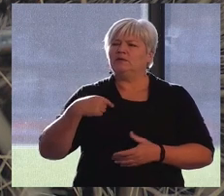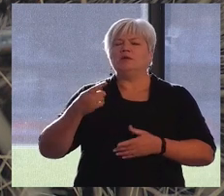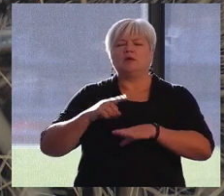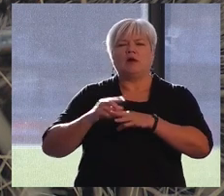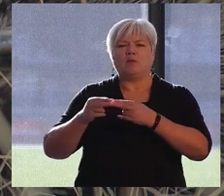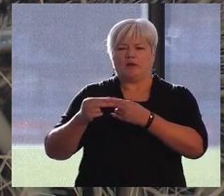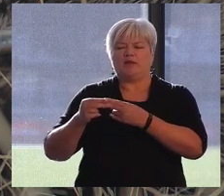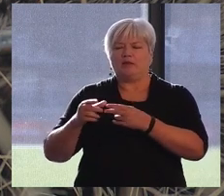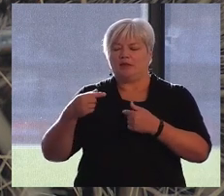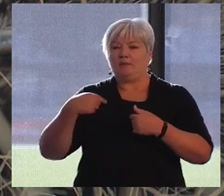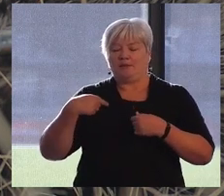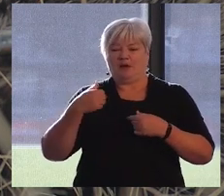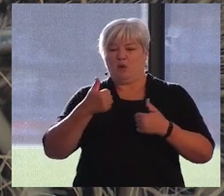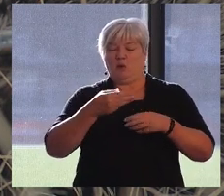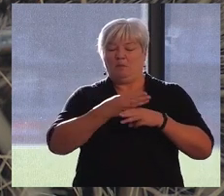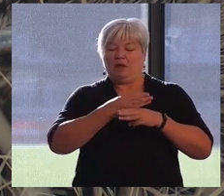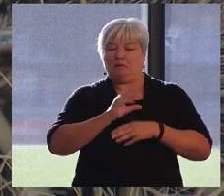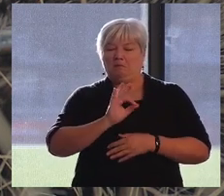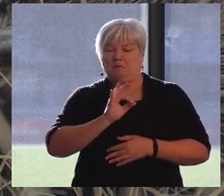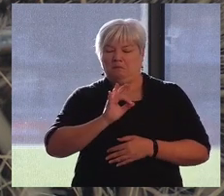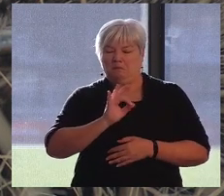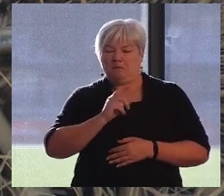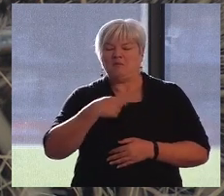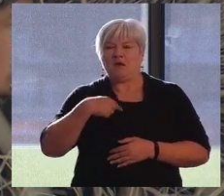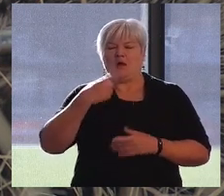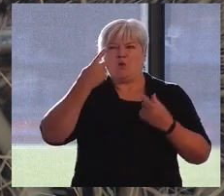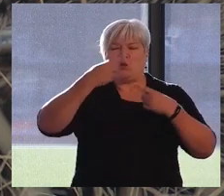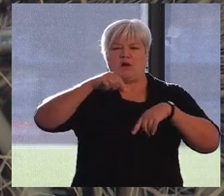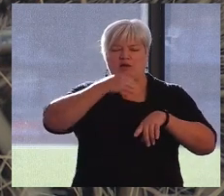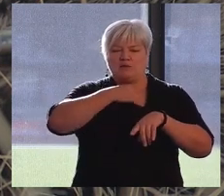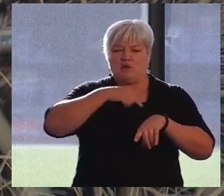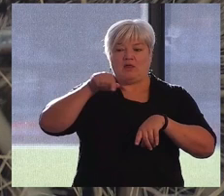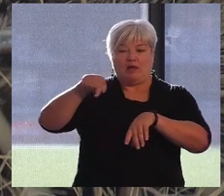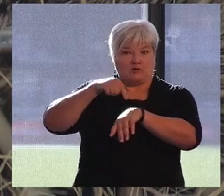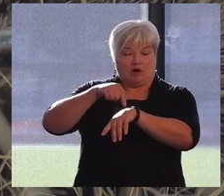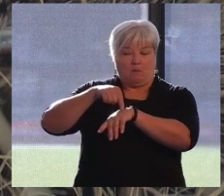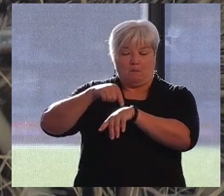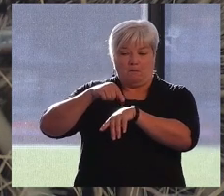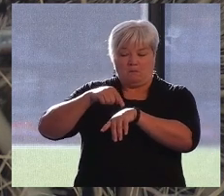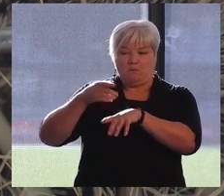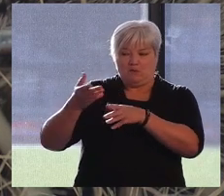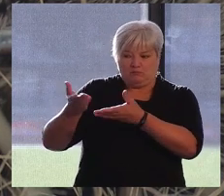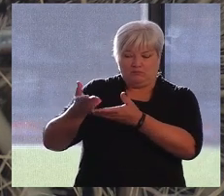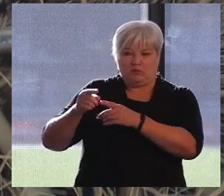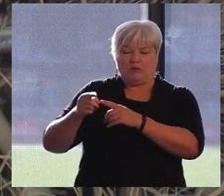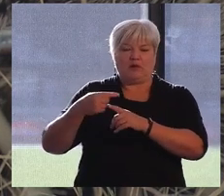do some maths this morning and calculated that at the time of doing that, I had been involved in conservation for about 13